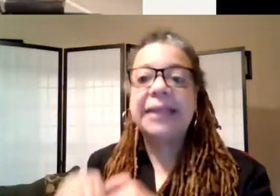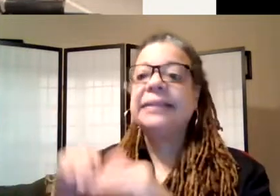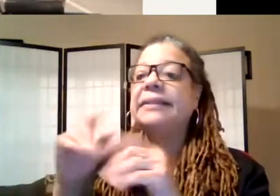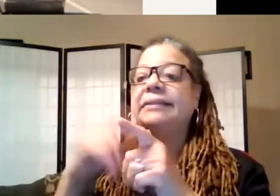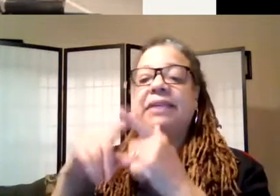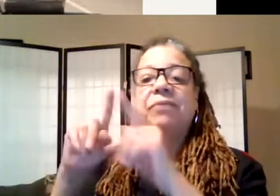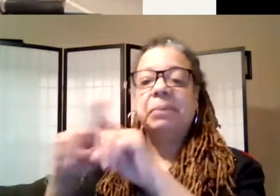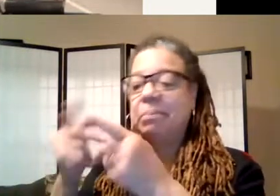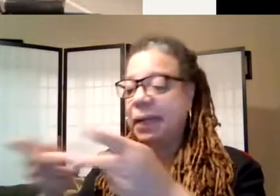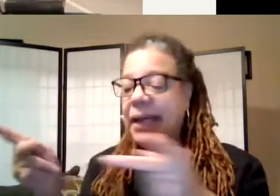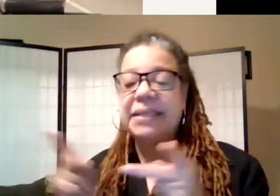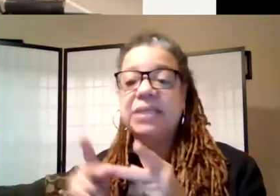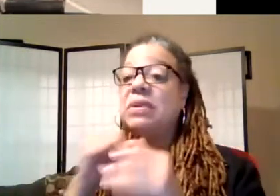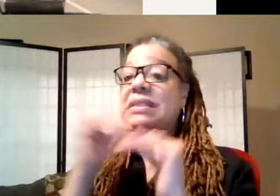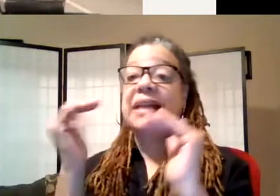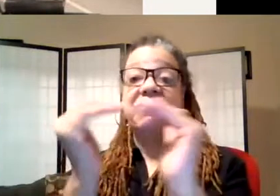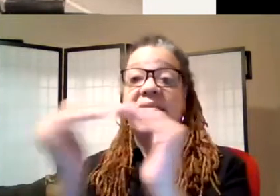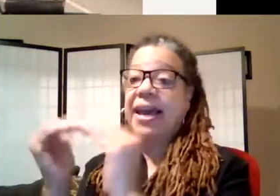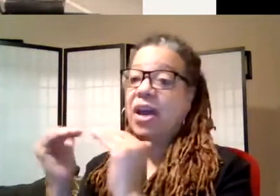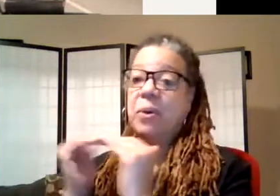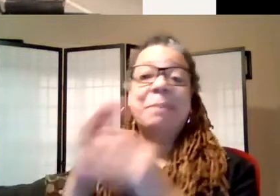with distribution centers are only getting